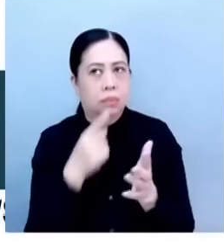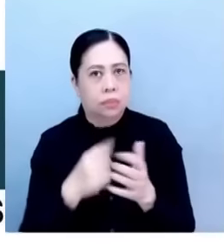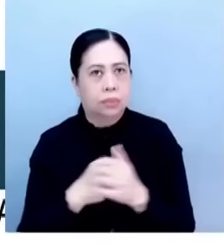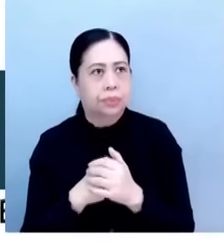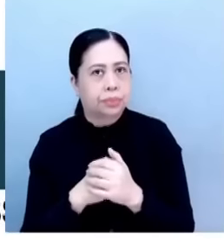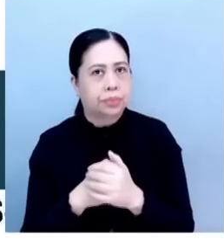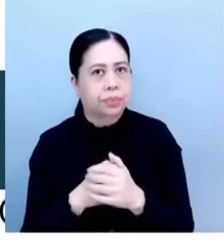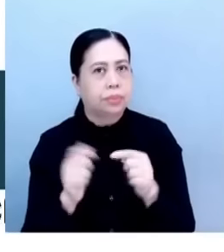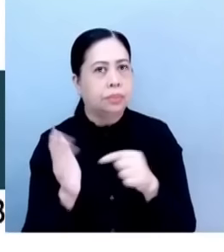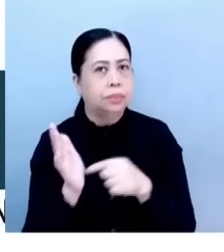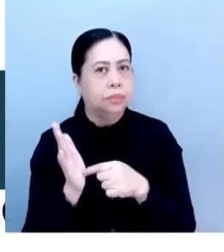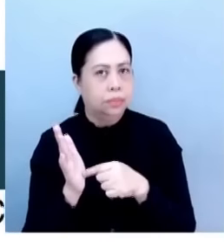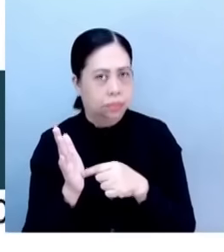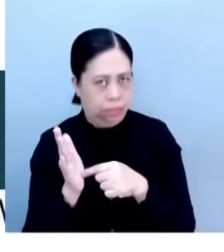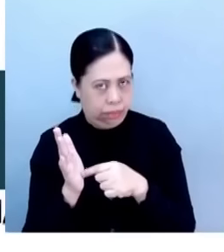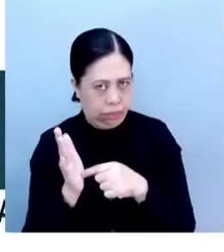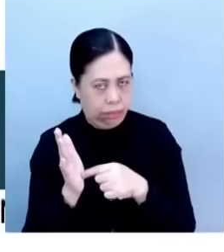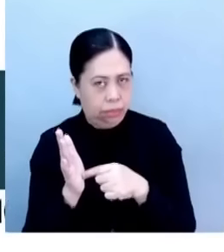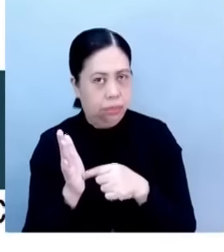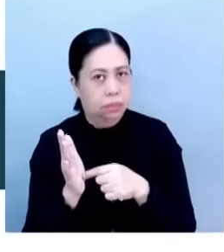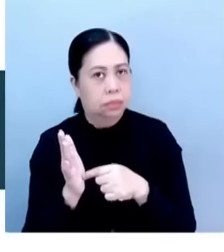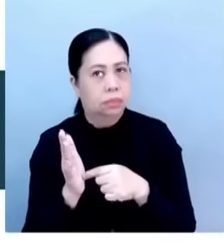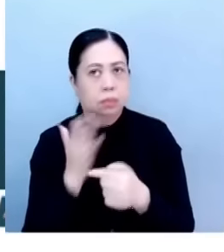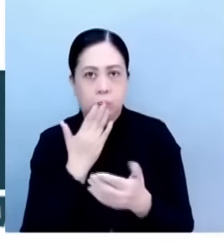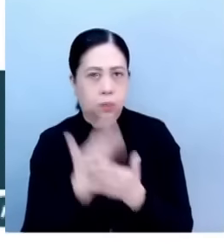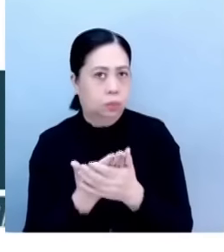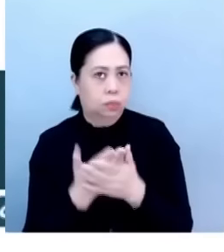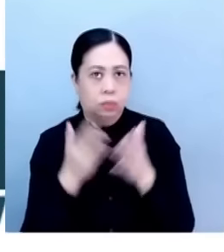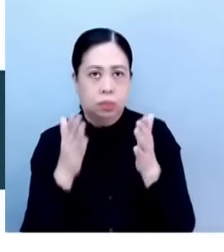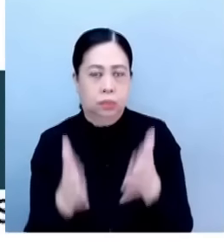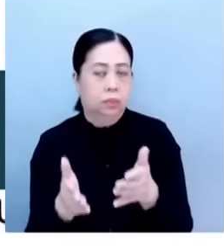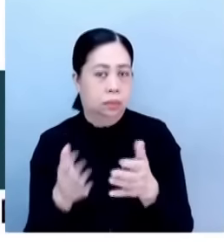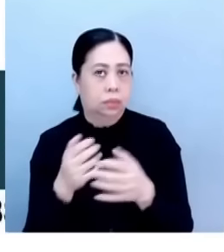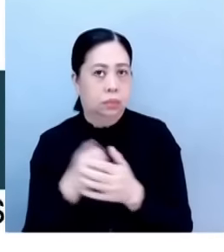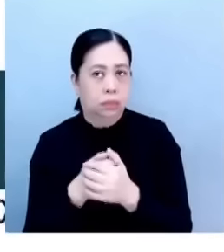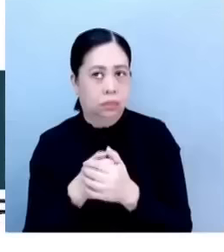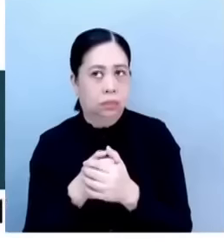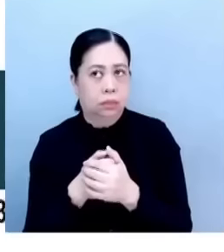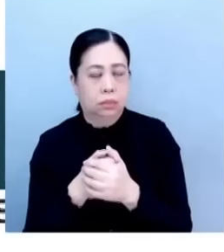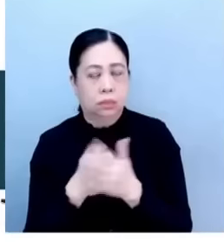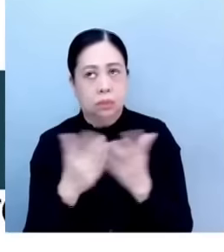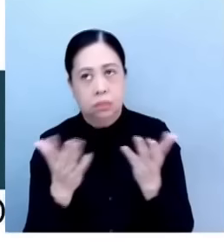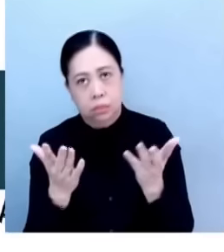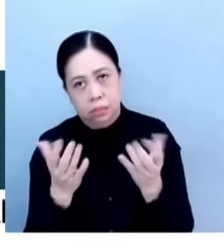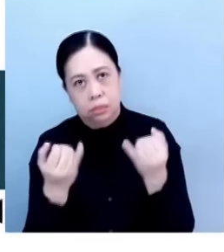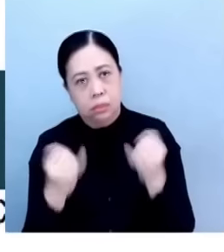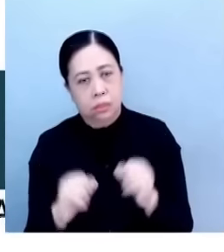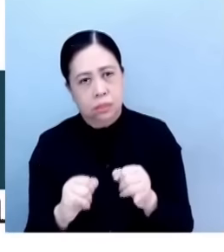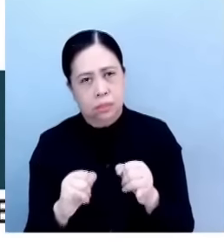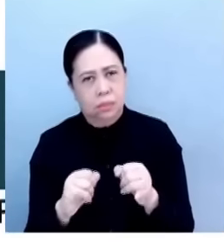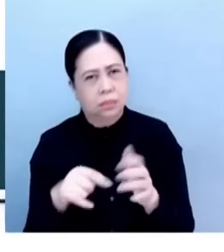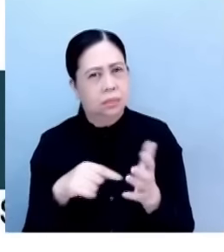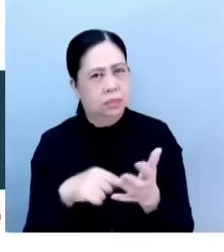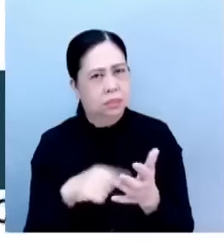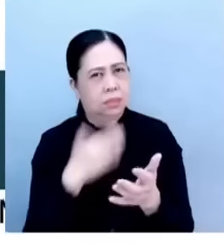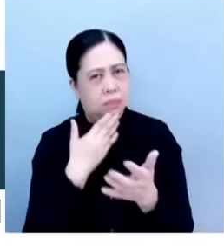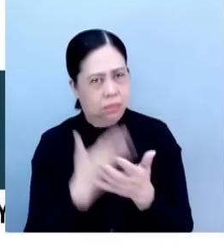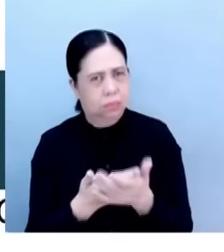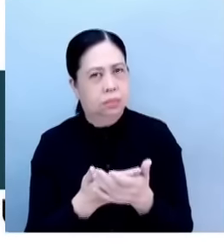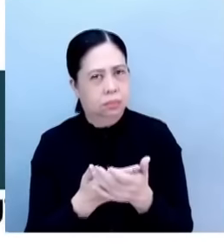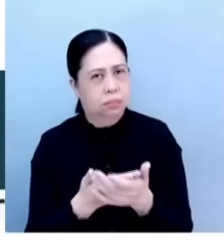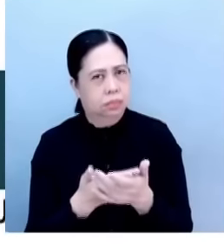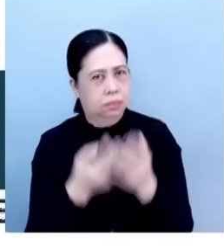this is a good attack on the issue here? This is going to be a good